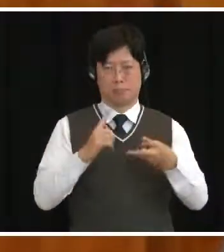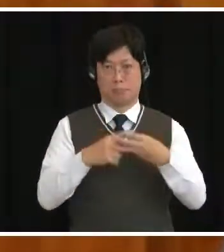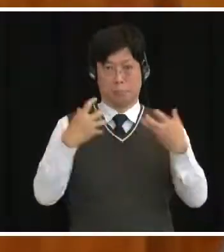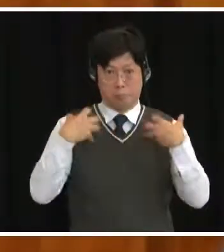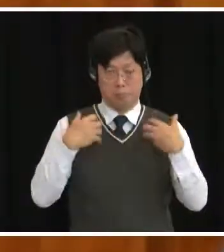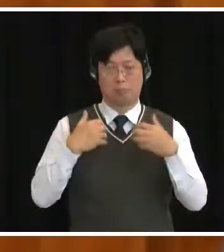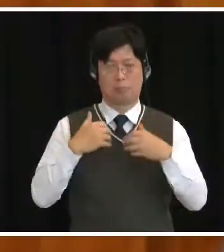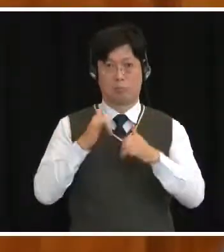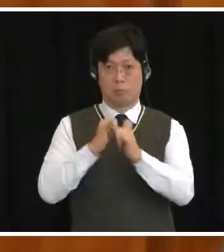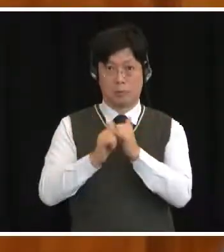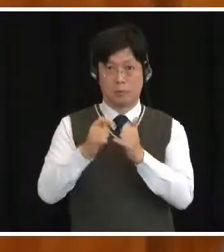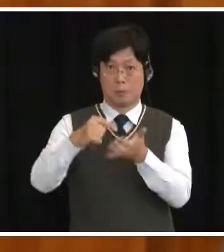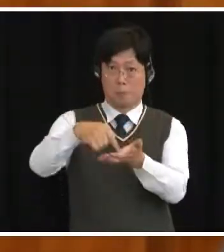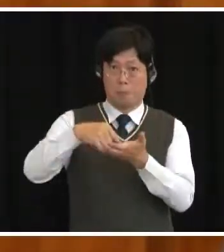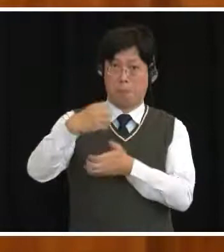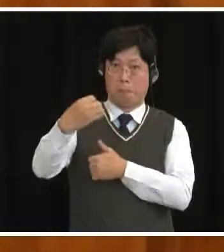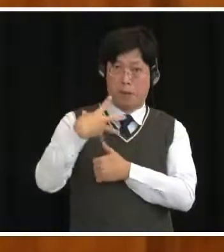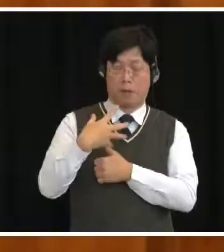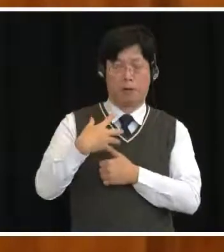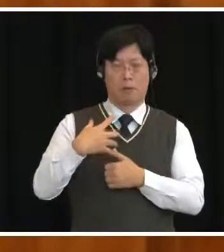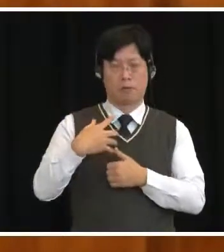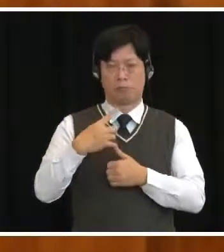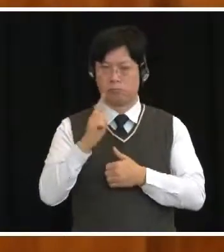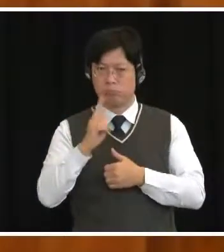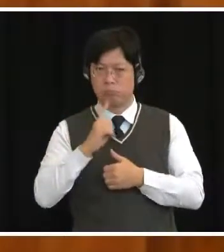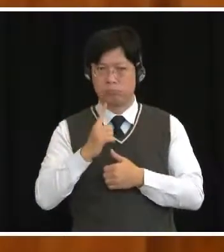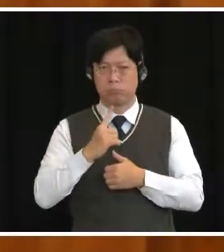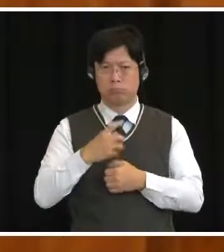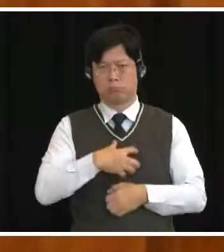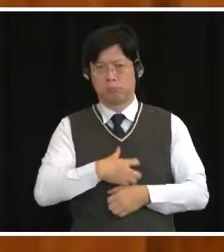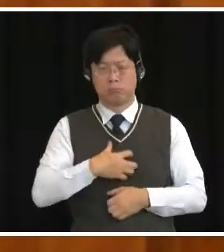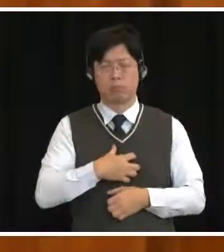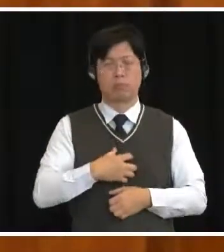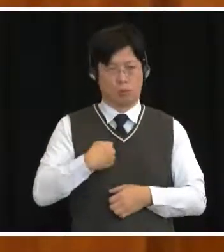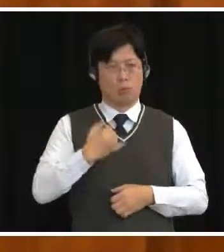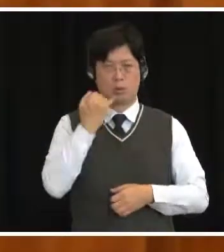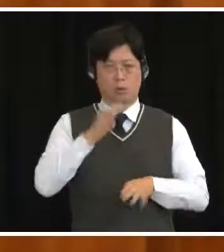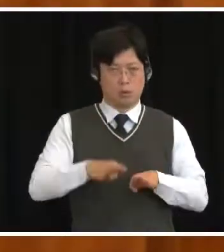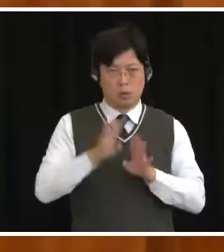And control yuan will receive